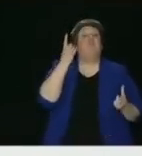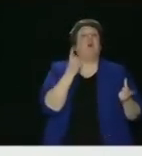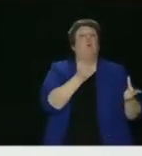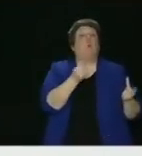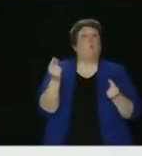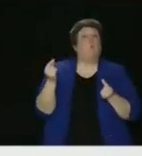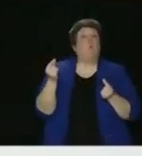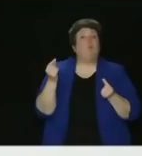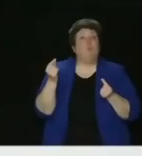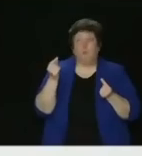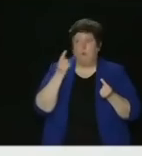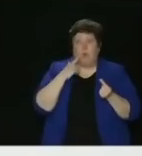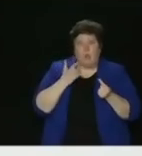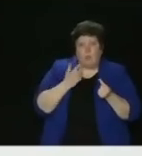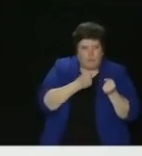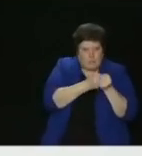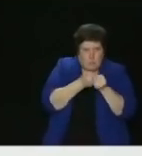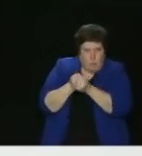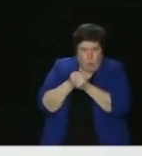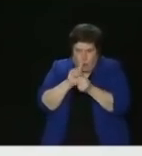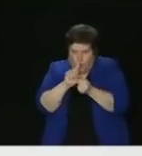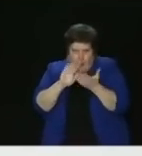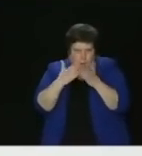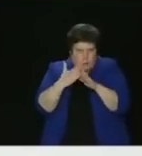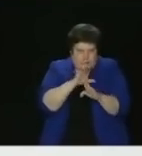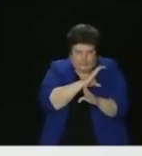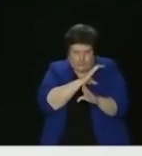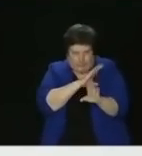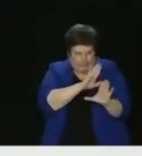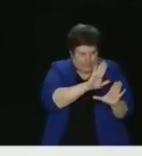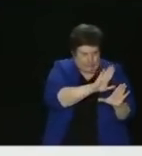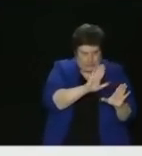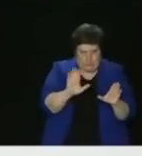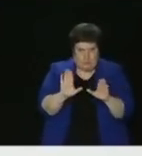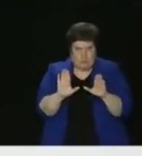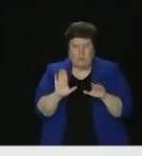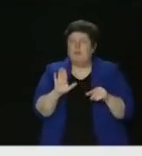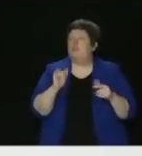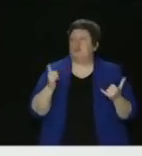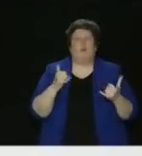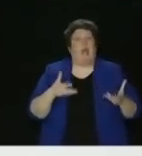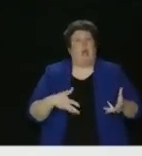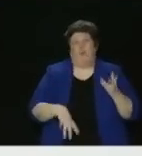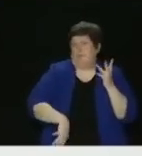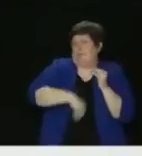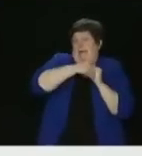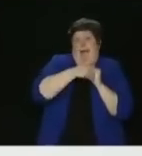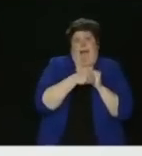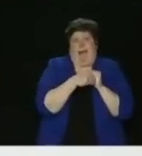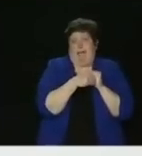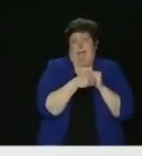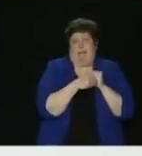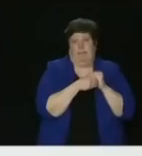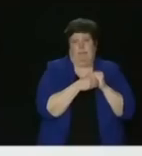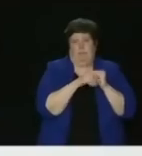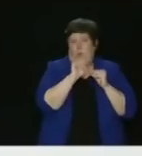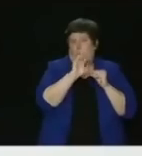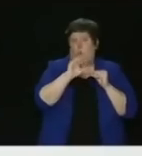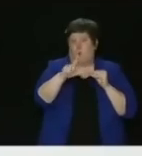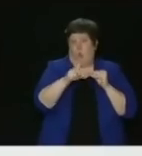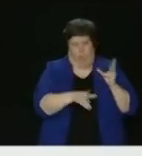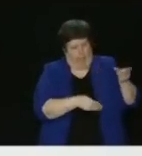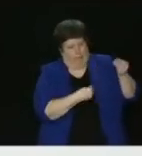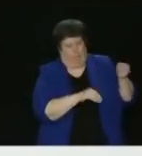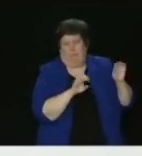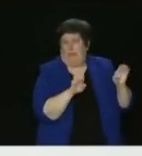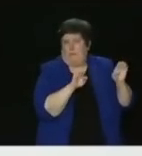of jurisdiction, and we are now putting forward fresh tools to do that. In terms of the reputational